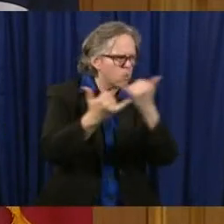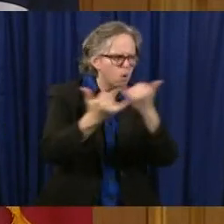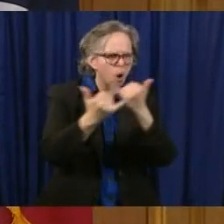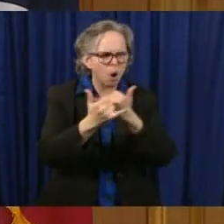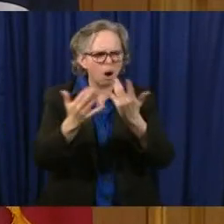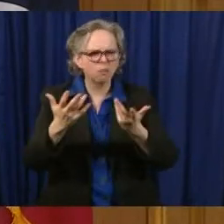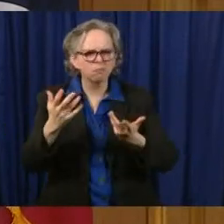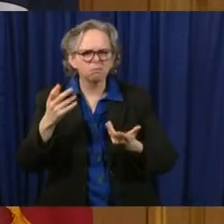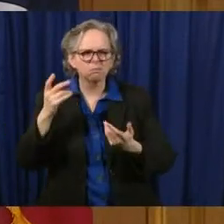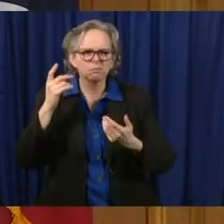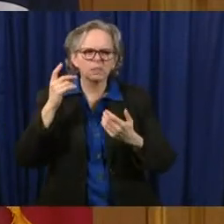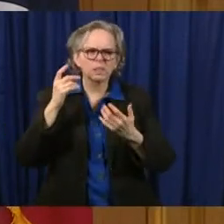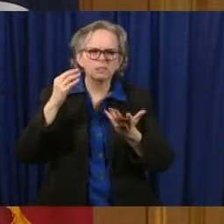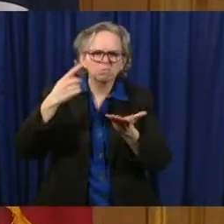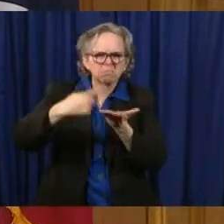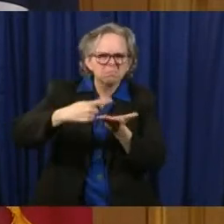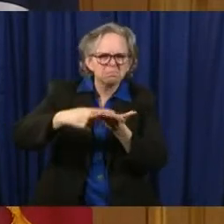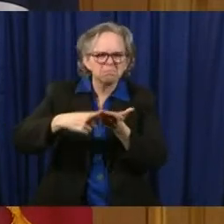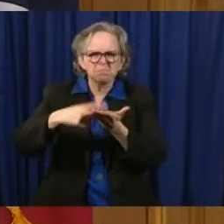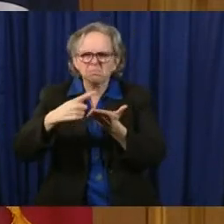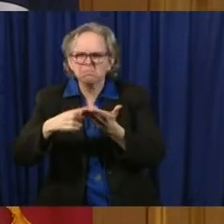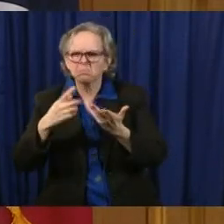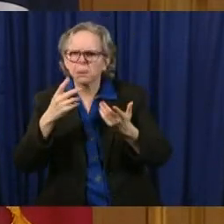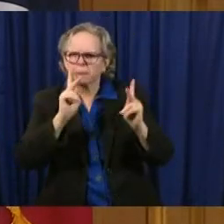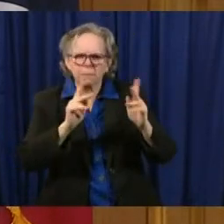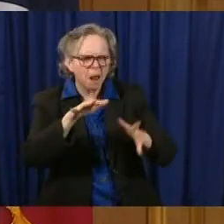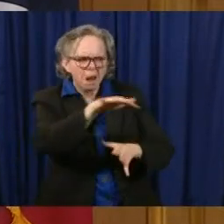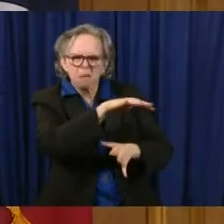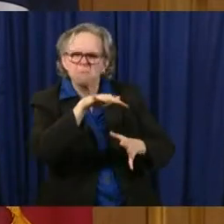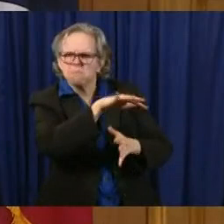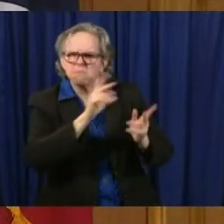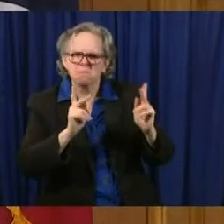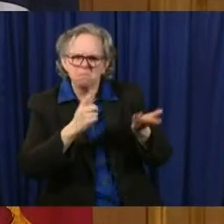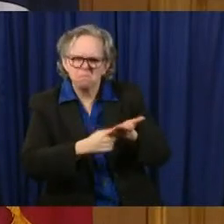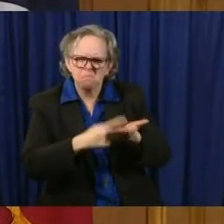call. The challenge is that